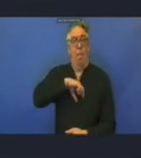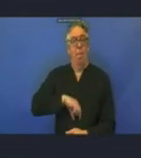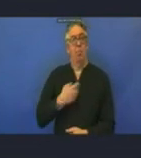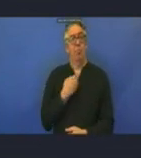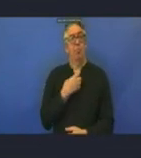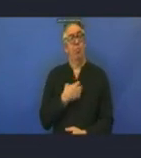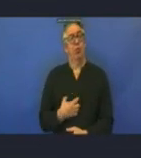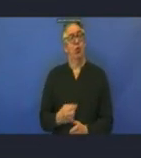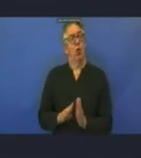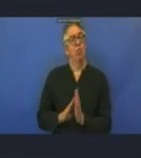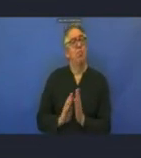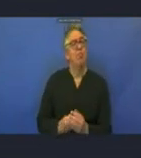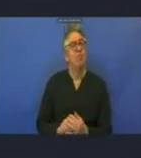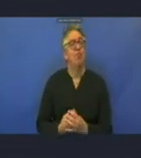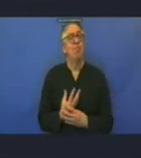way